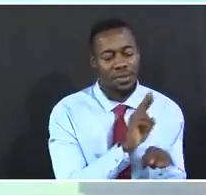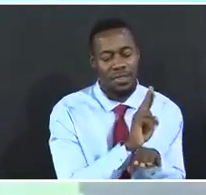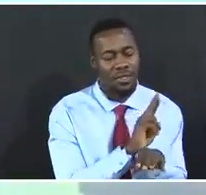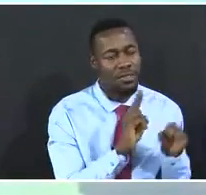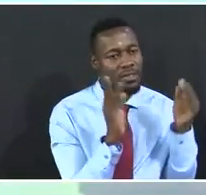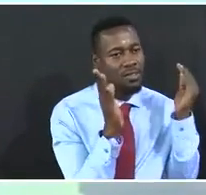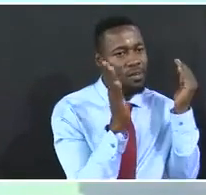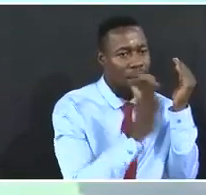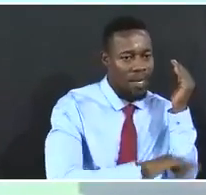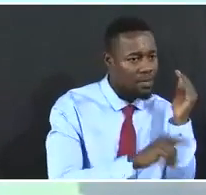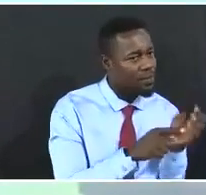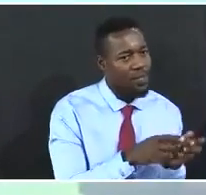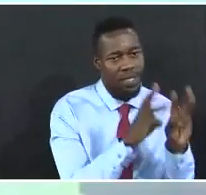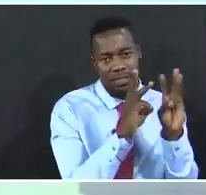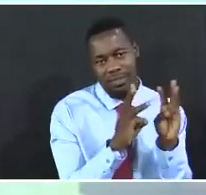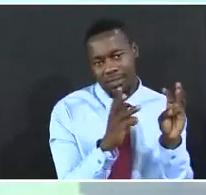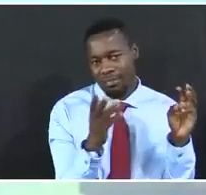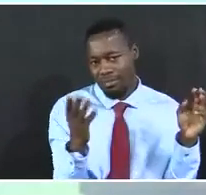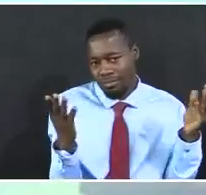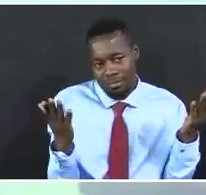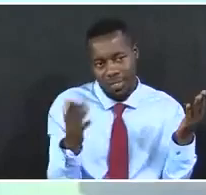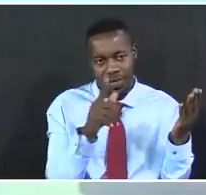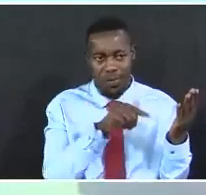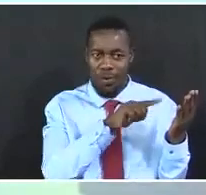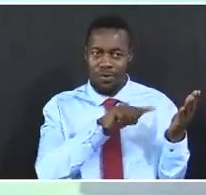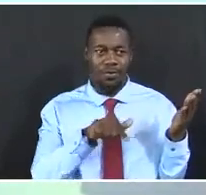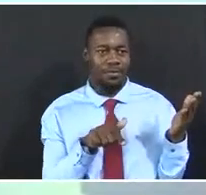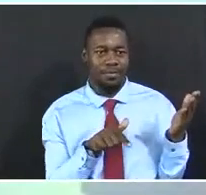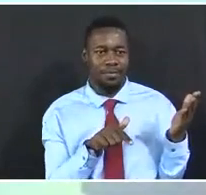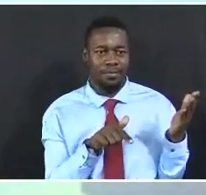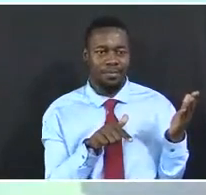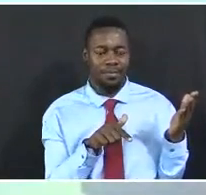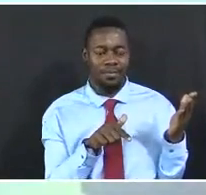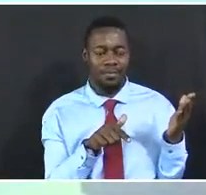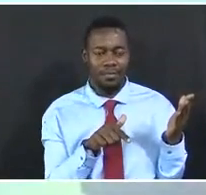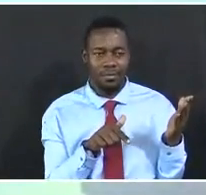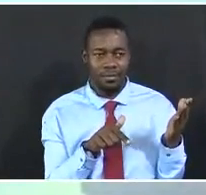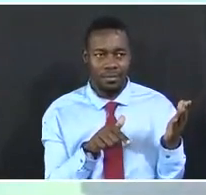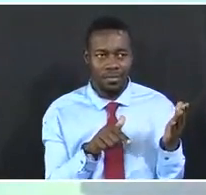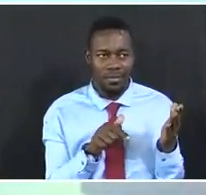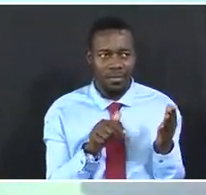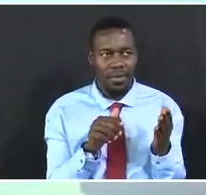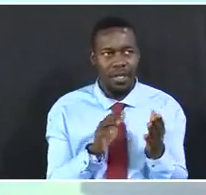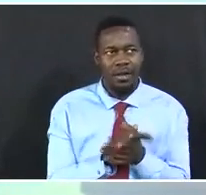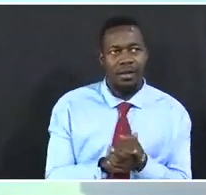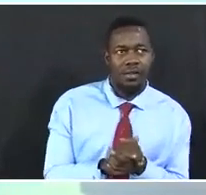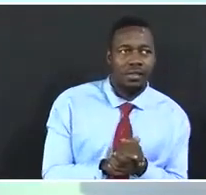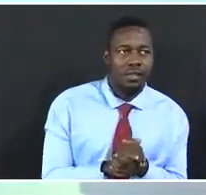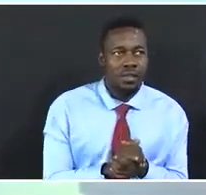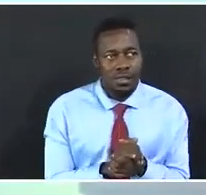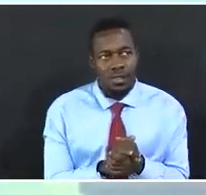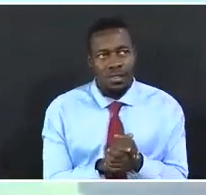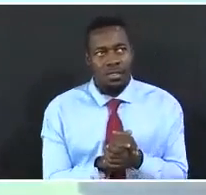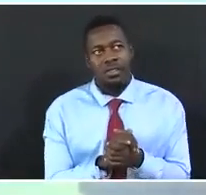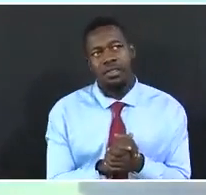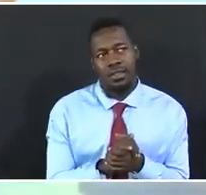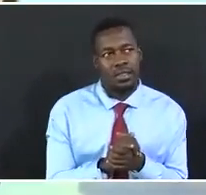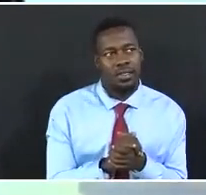of the world and the flesh. And the pollution of the world and the flesh, there's a long list. This morning, I think the